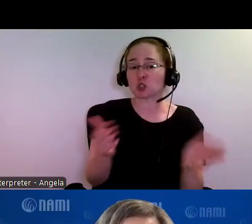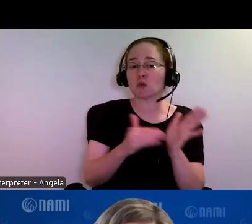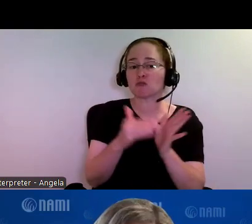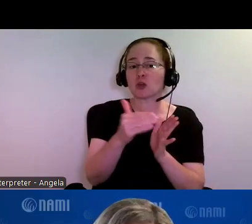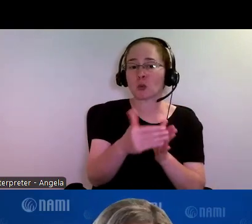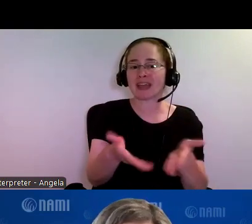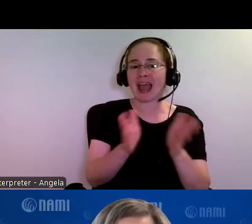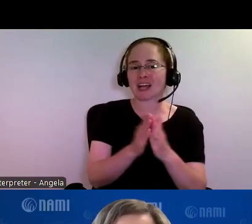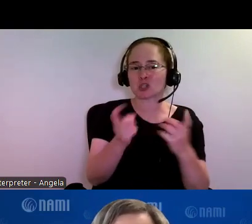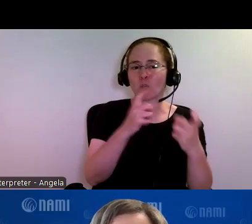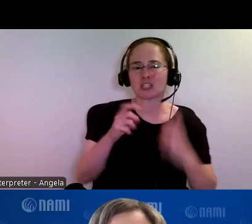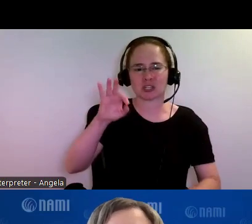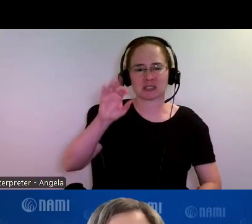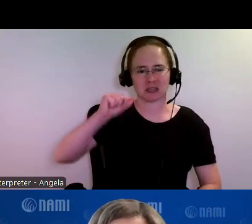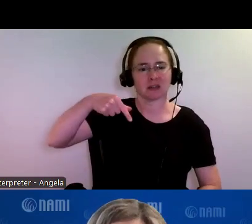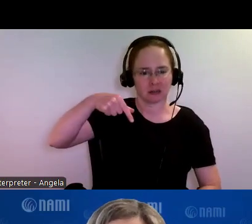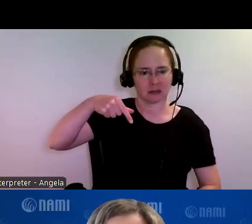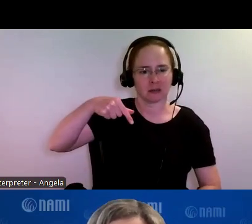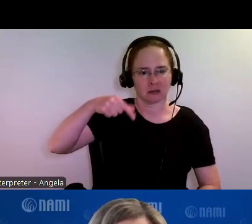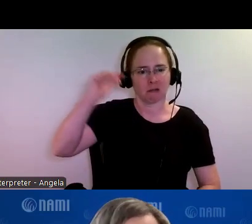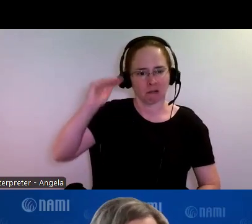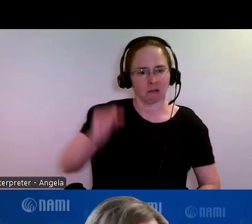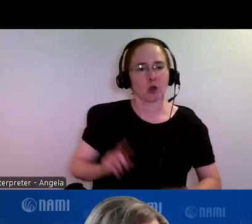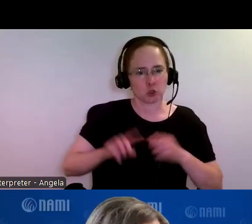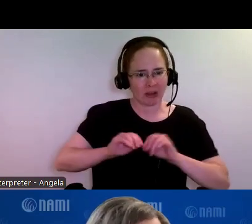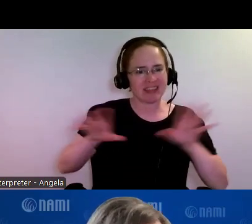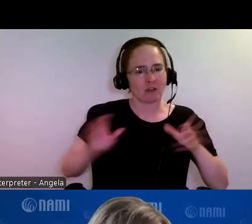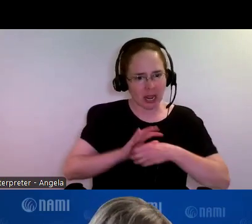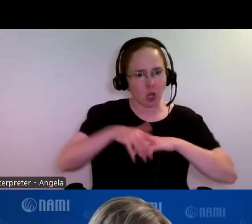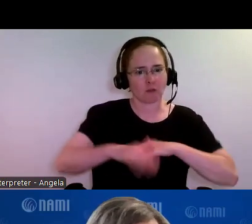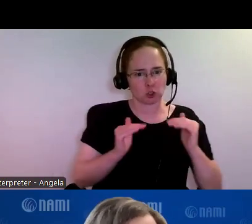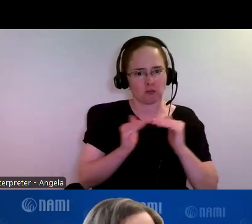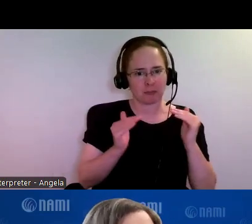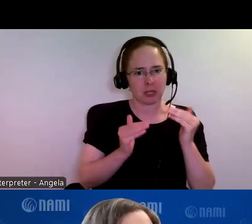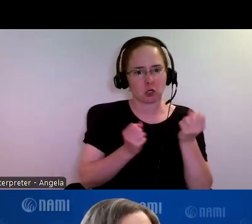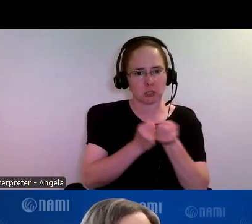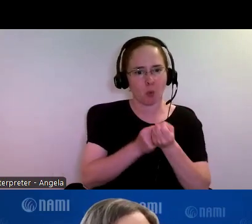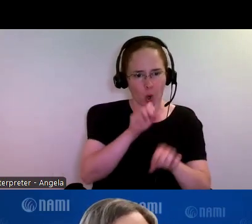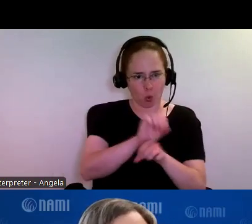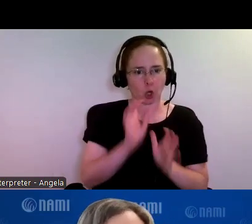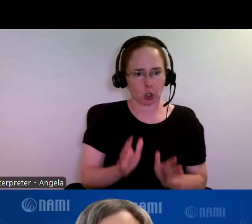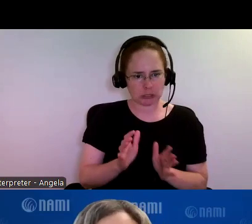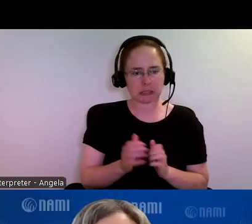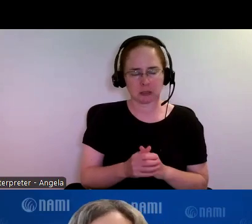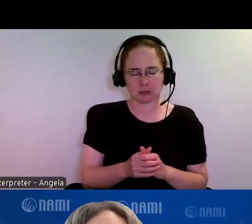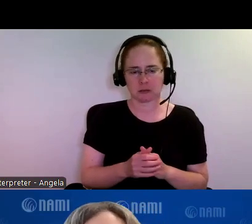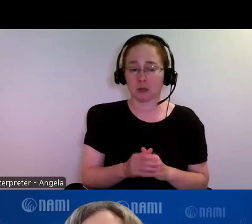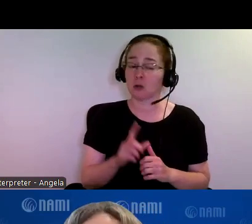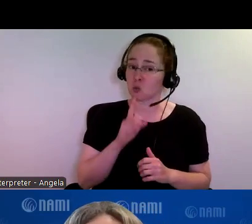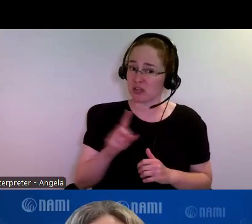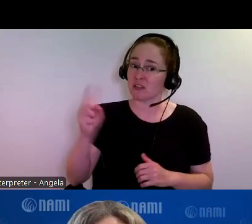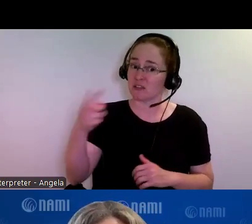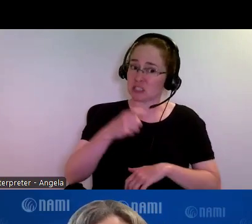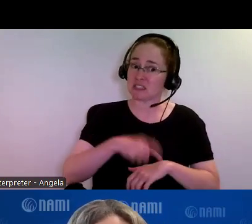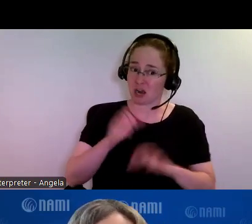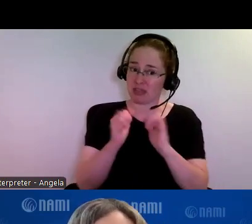asked questions that clarified coverage of peer support workers. This is really the first time that